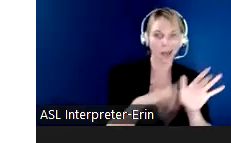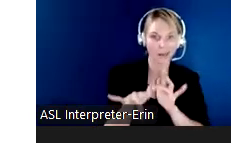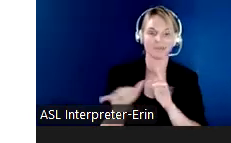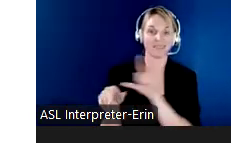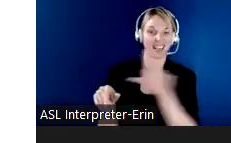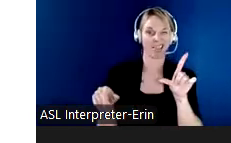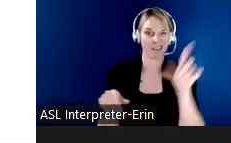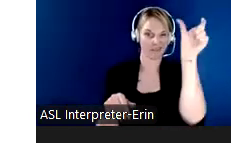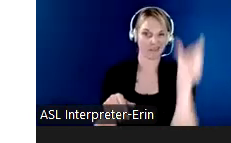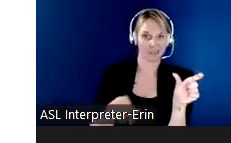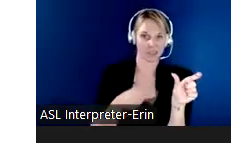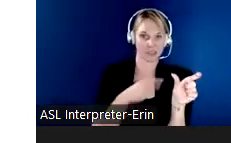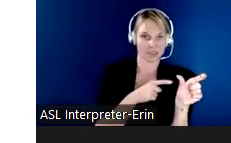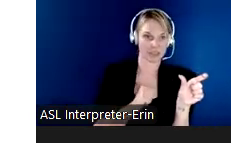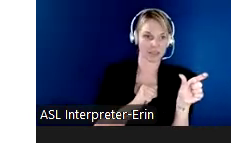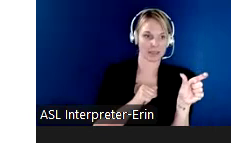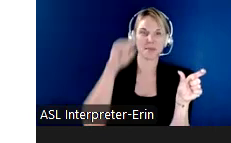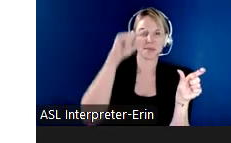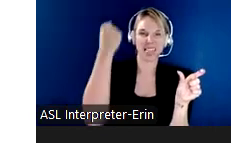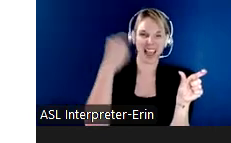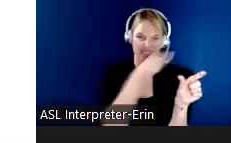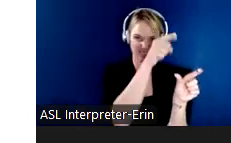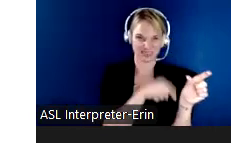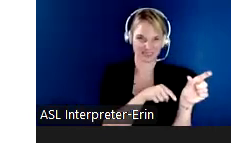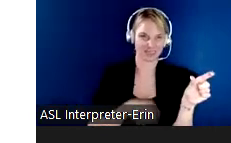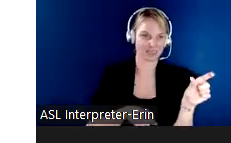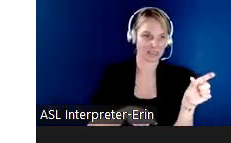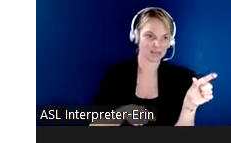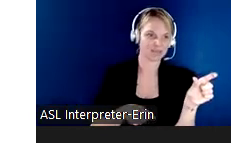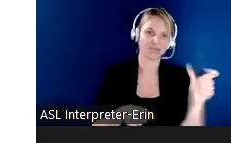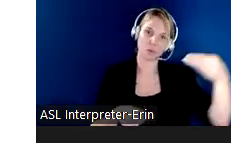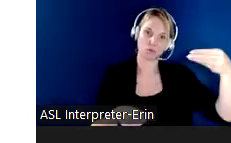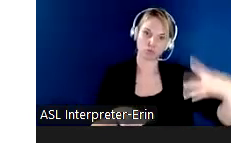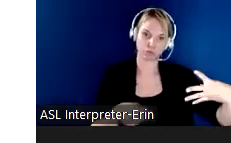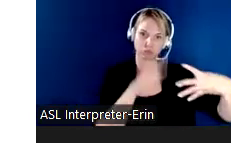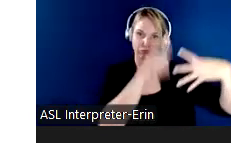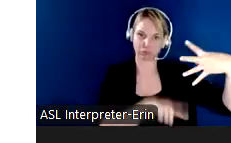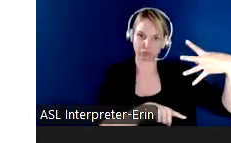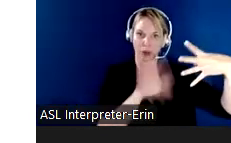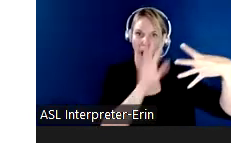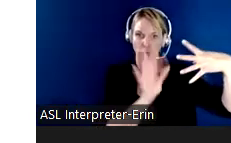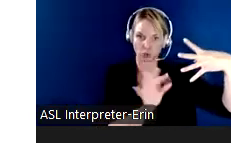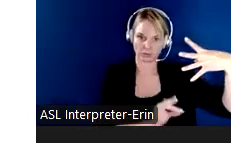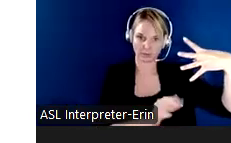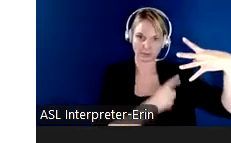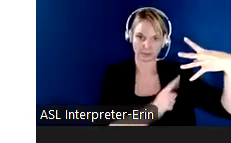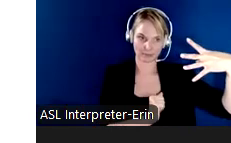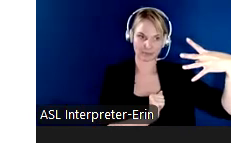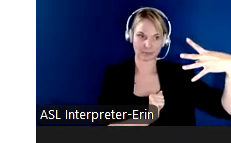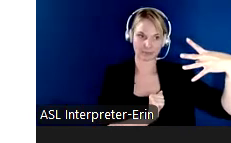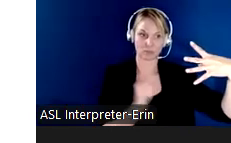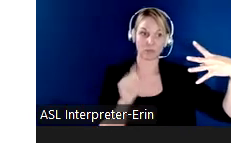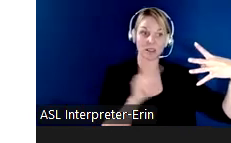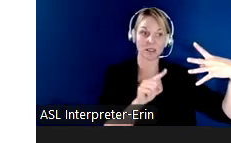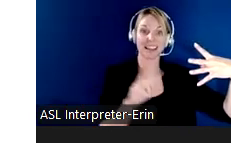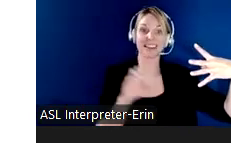kind of a black bar, and there is a few options that you're going to have. And the first thing you're going to want to do is click on the data